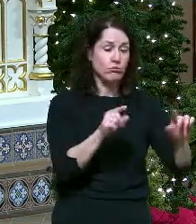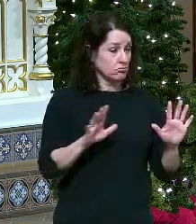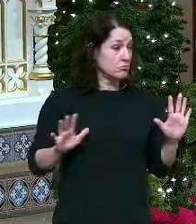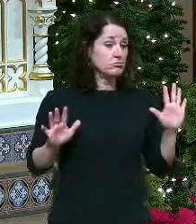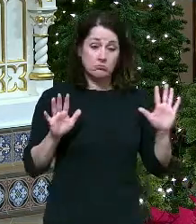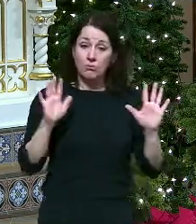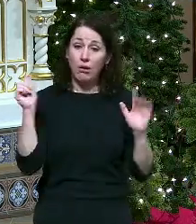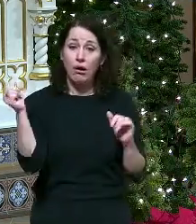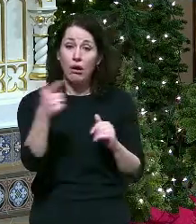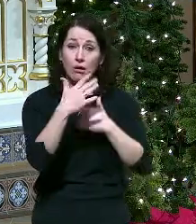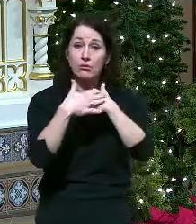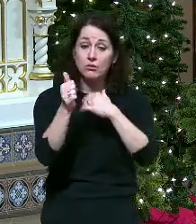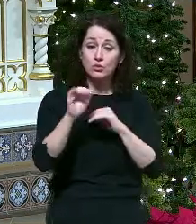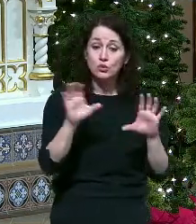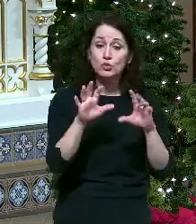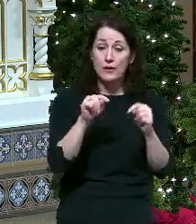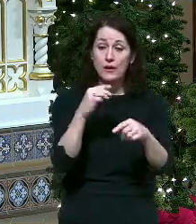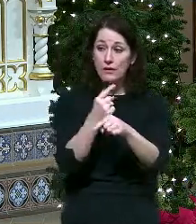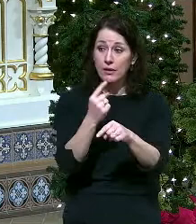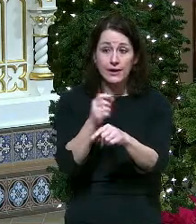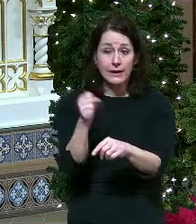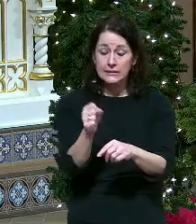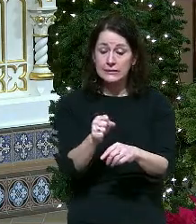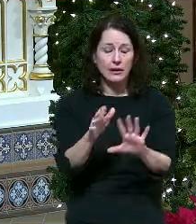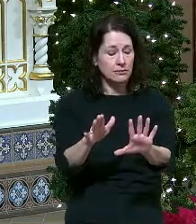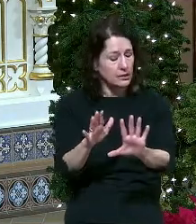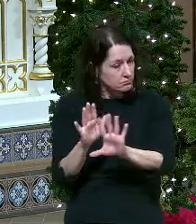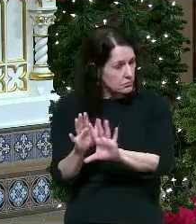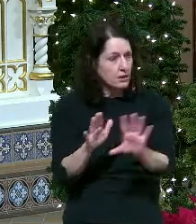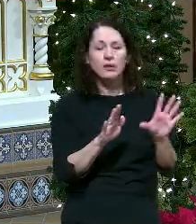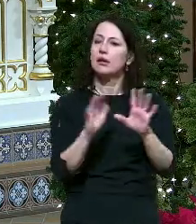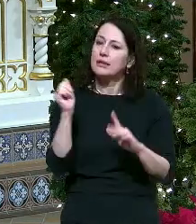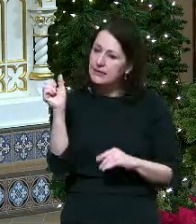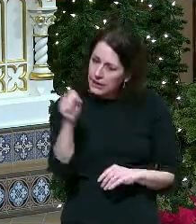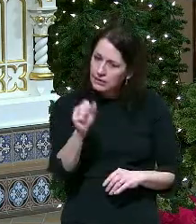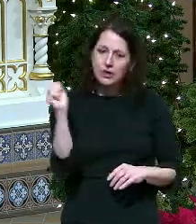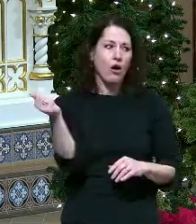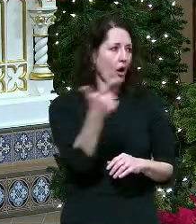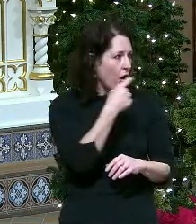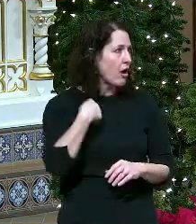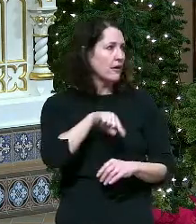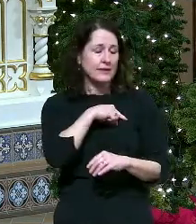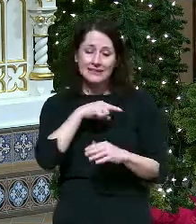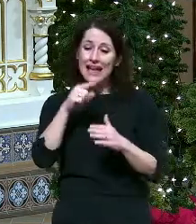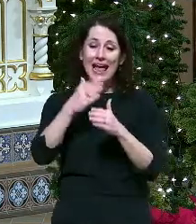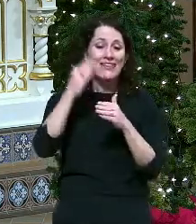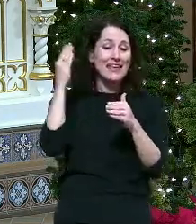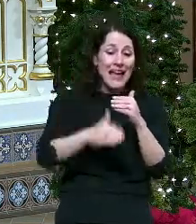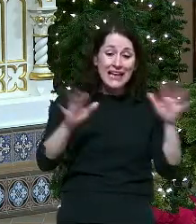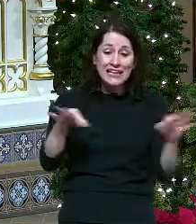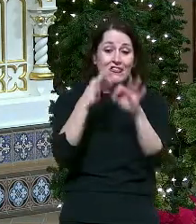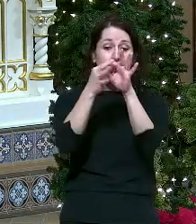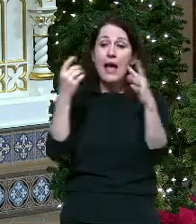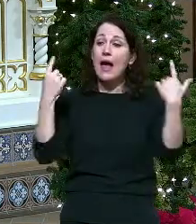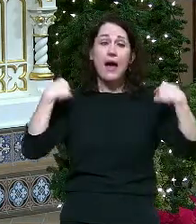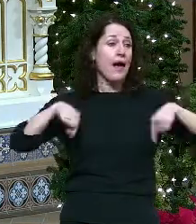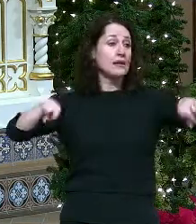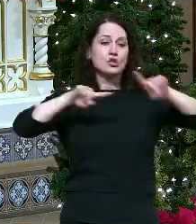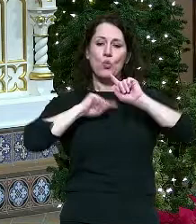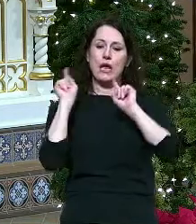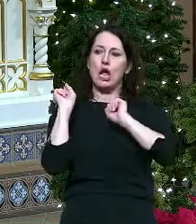all called to do, right? I keep reminding us all of that. At the end of Mass, we go